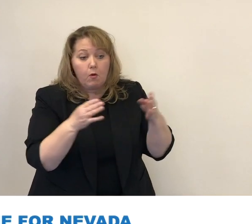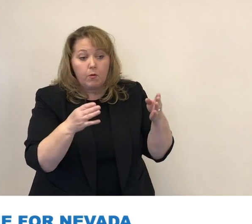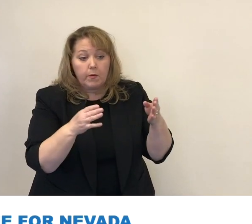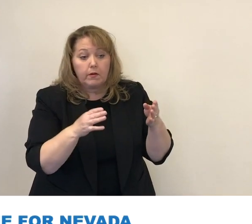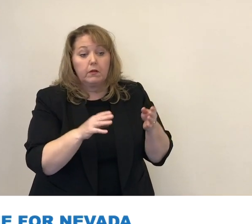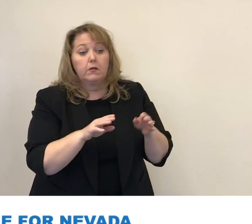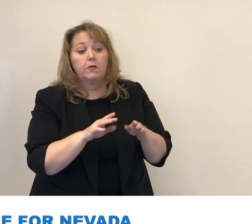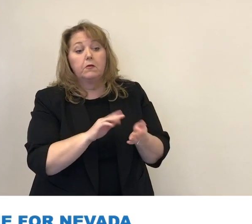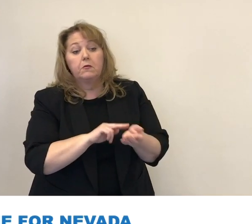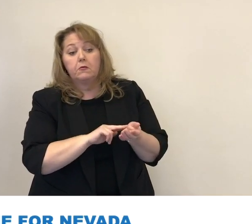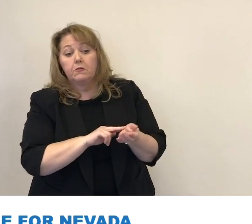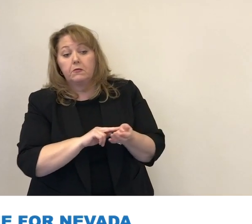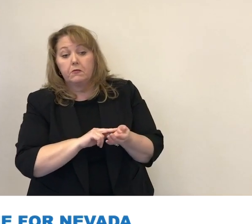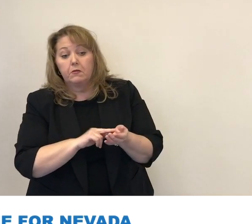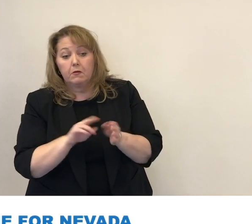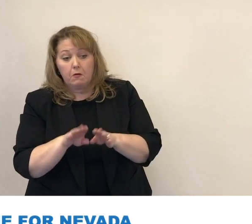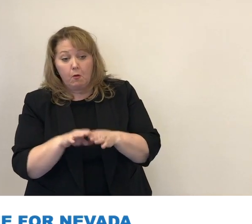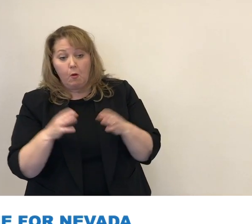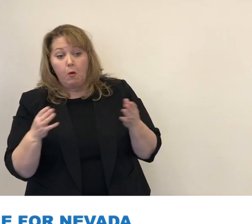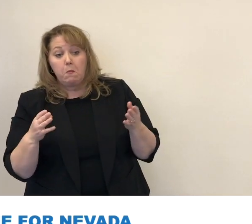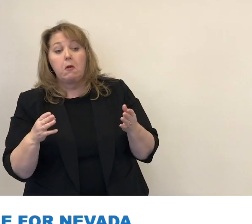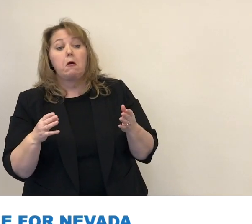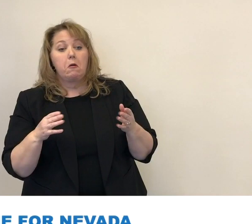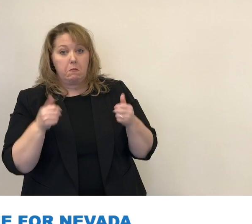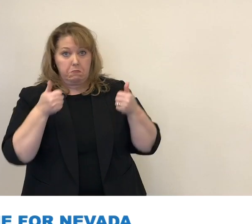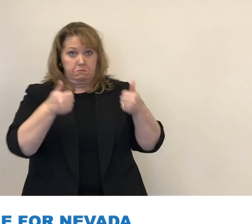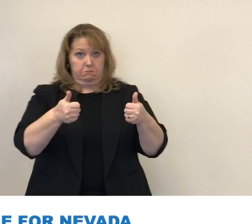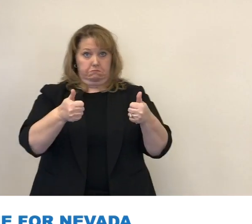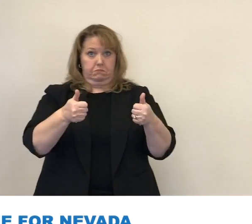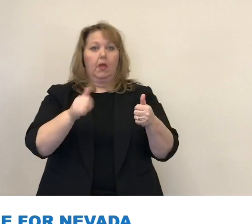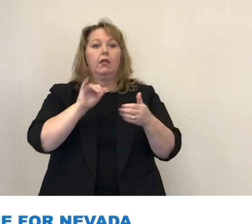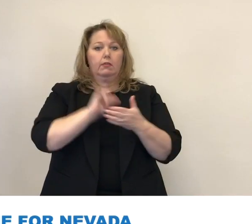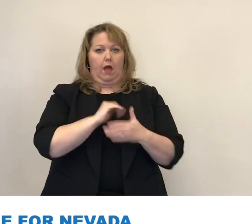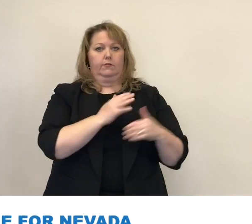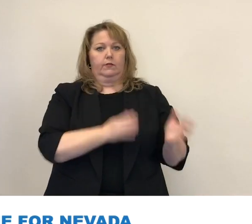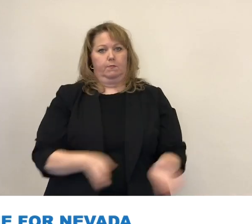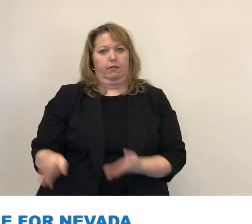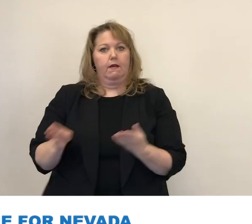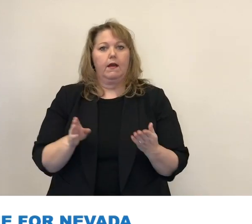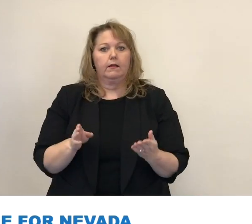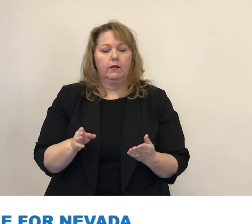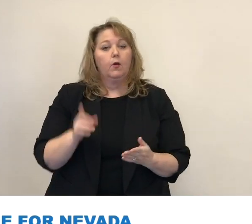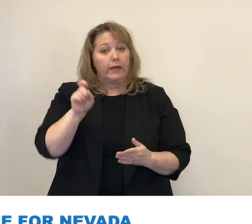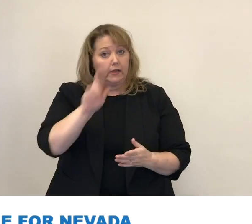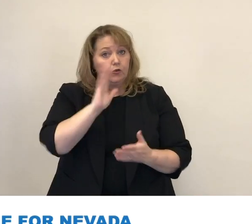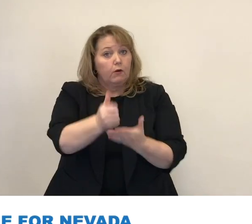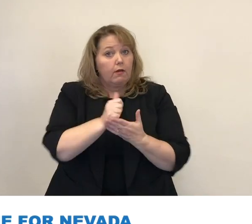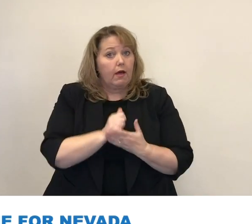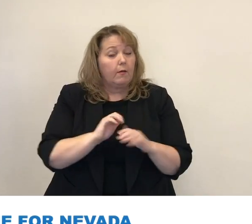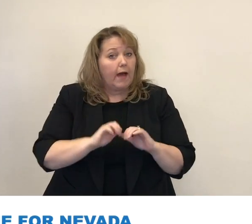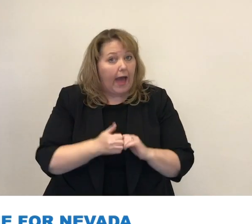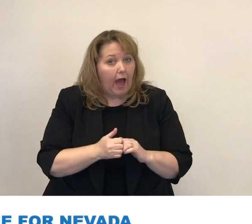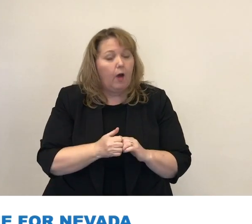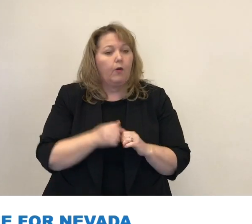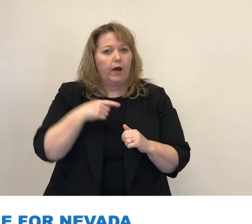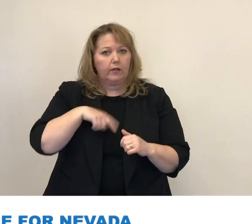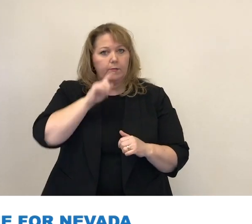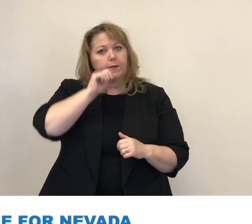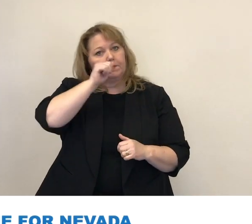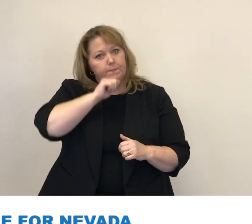right. This has never been done before. We're working our way through it, and we need your help to work our way through